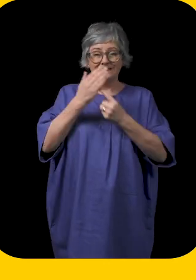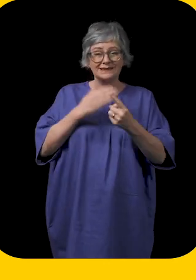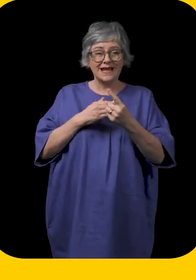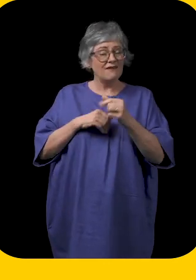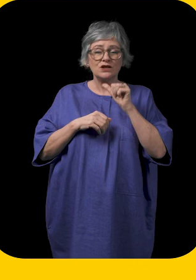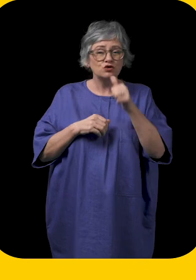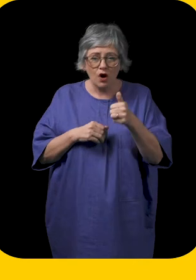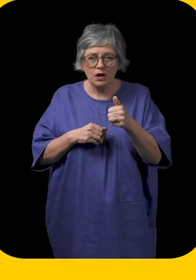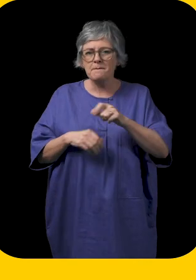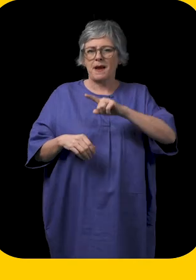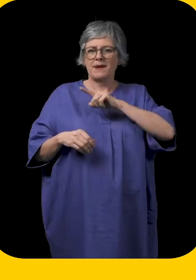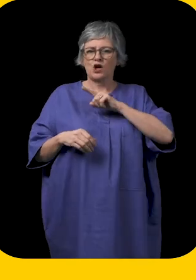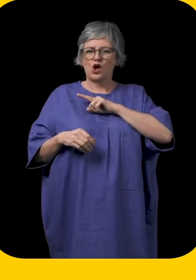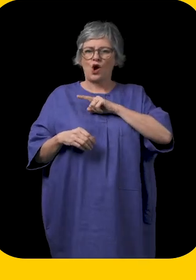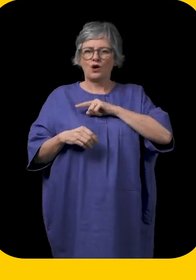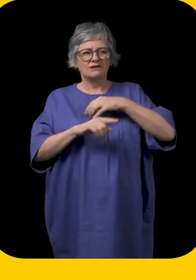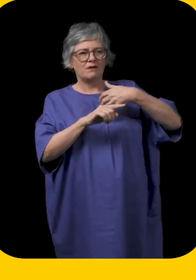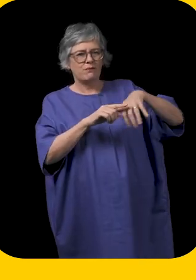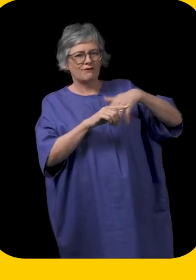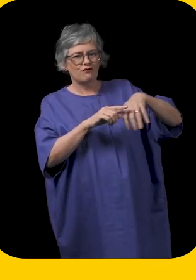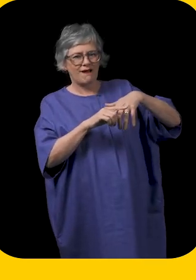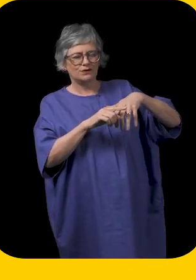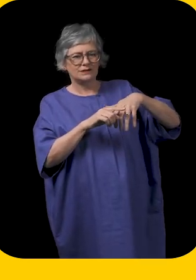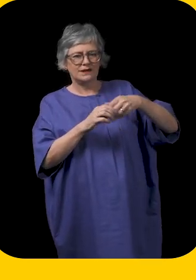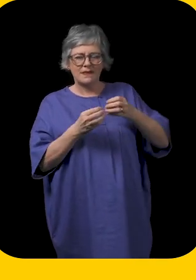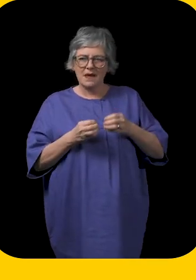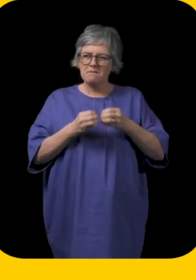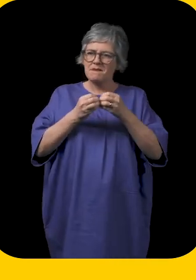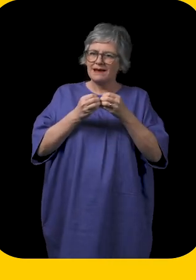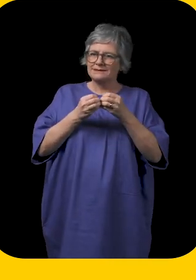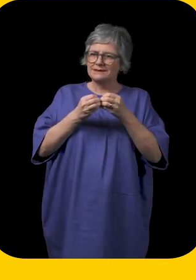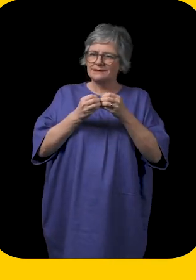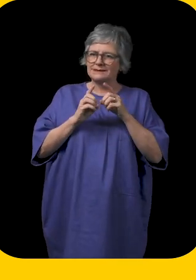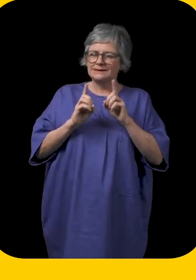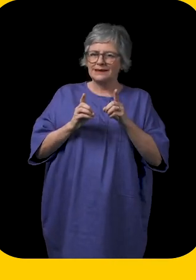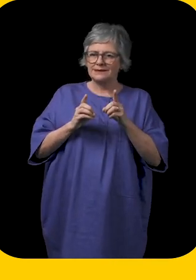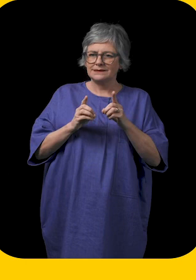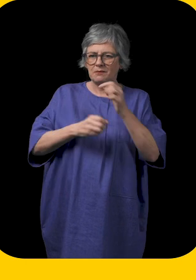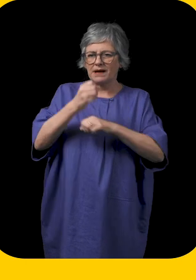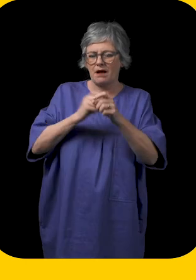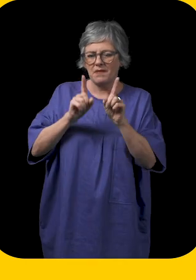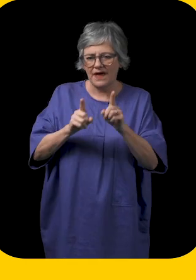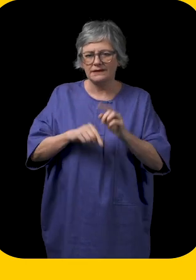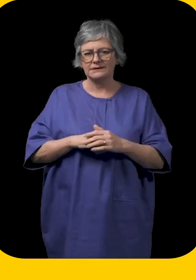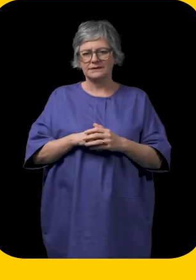in itself it isn't, but it's because of the backdrop that makes it somehow become like